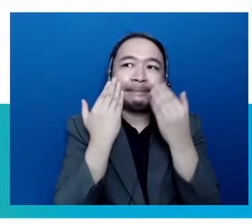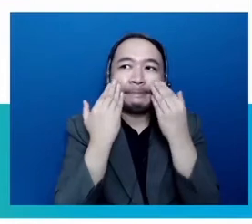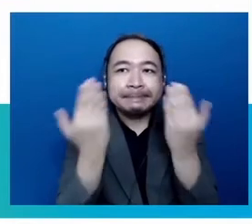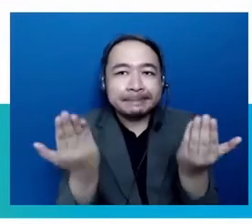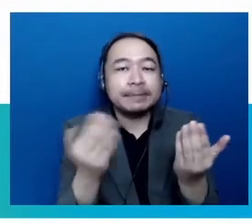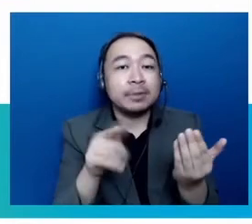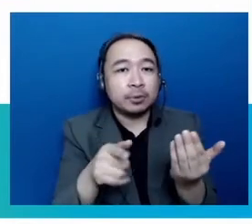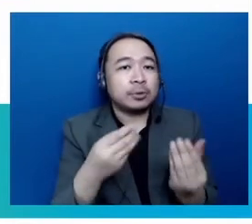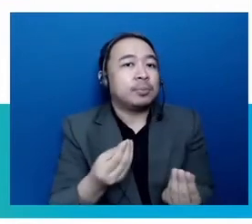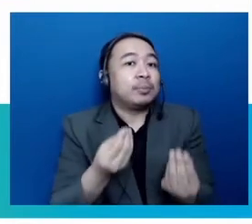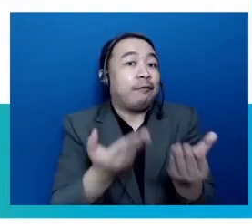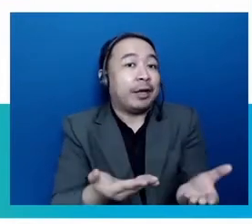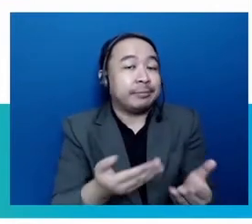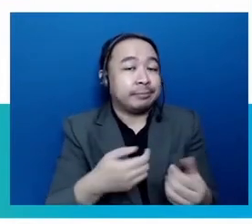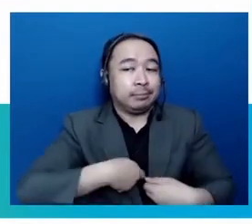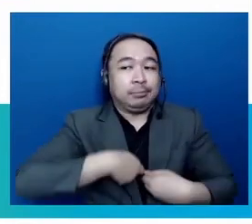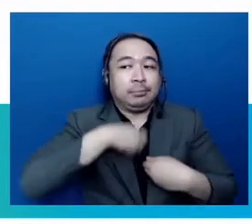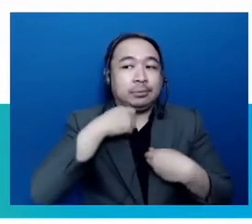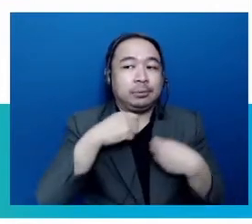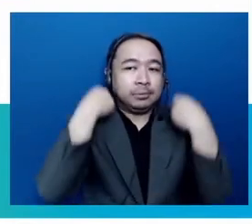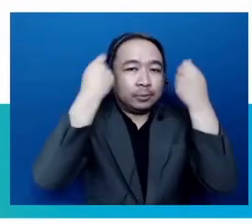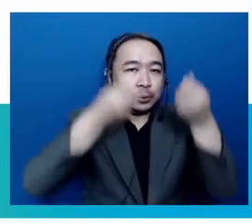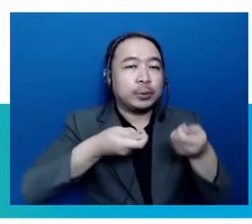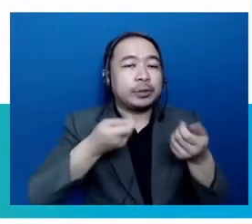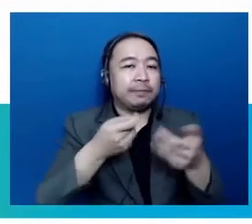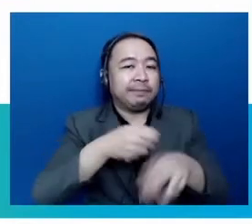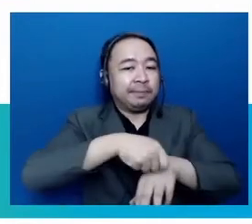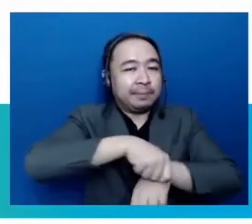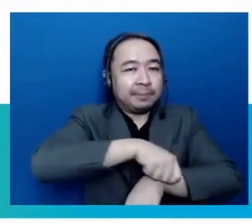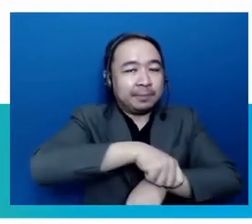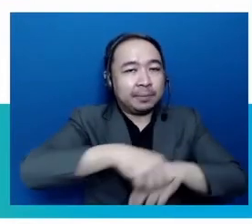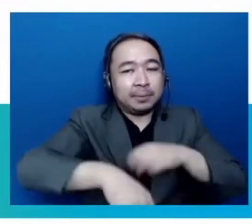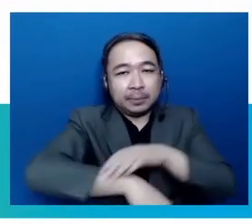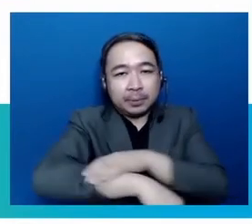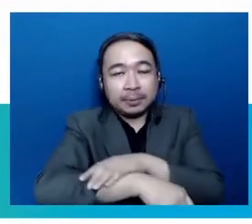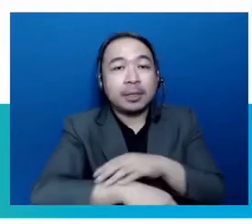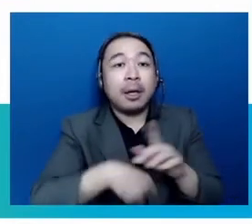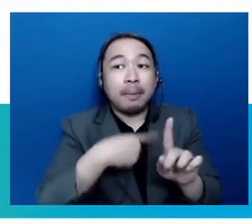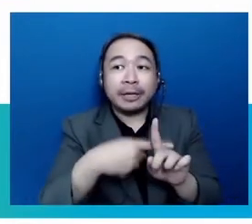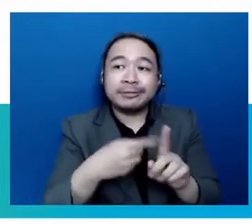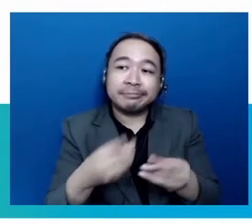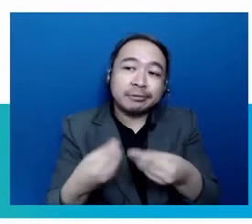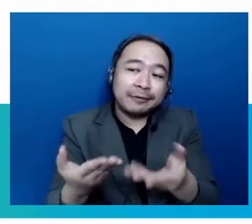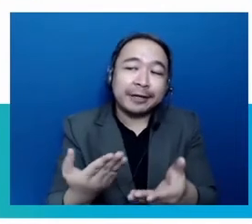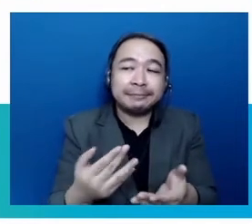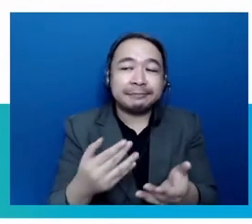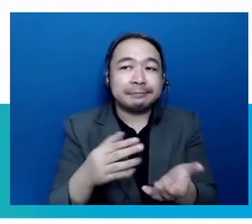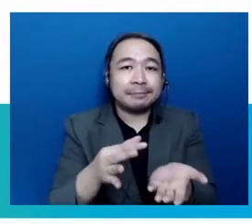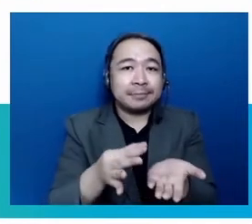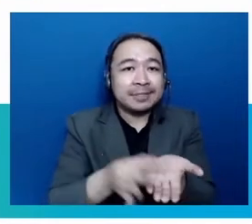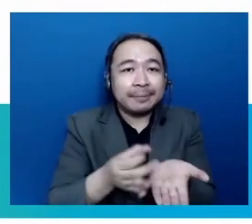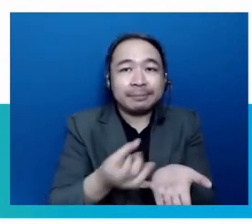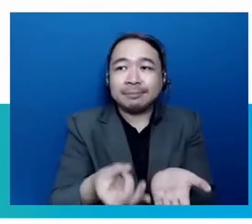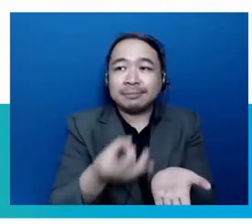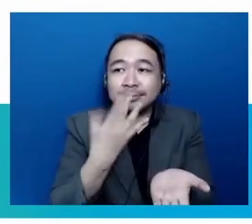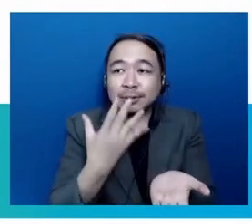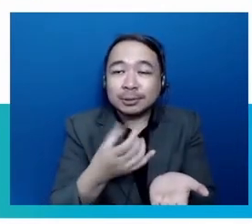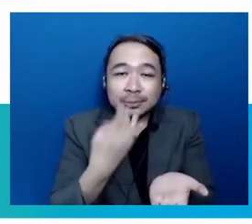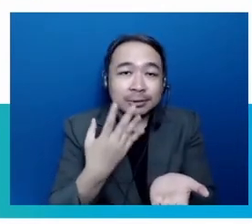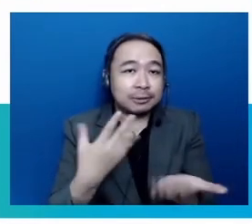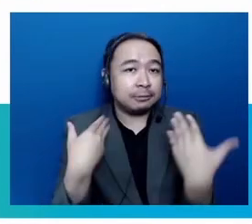provide PPEs, but they also provide vitamins and other supplements for their waste